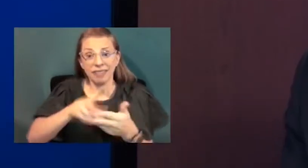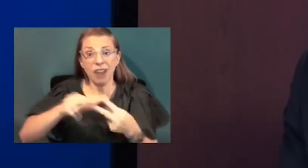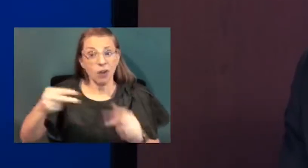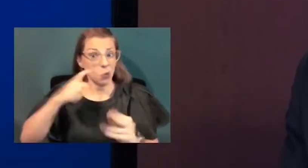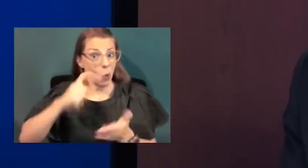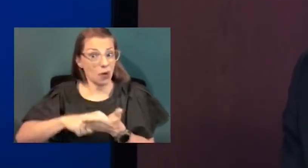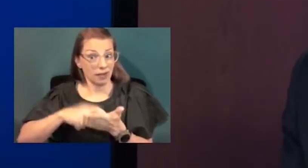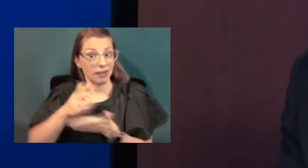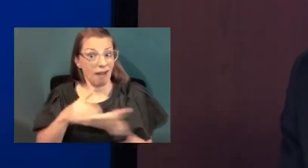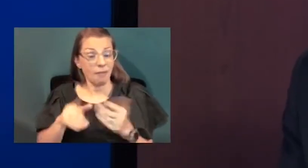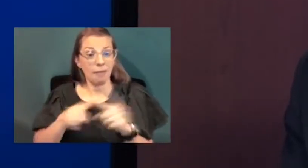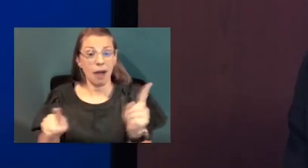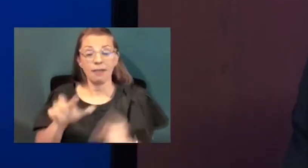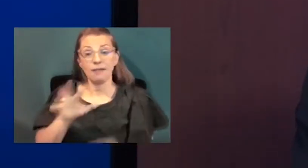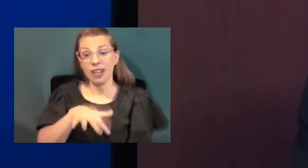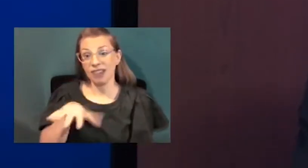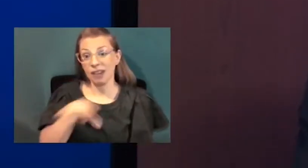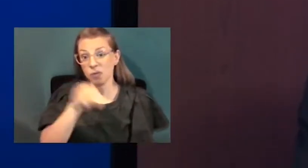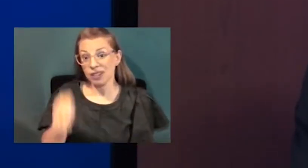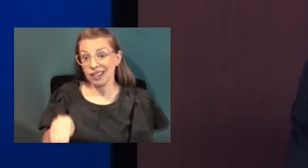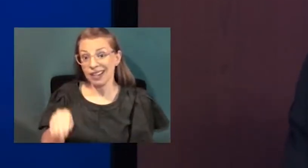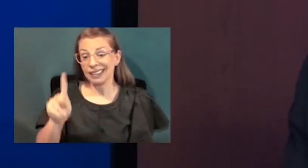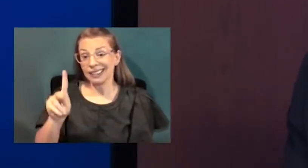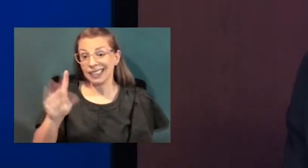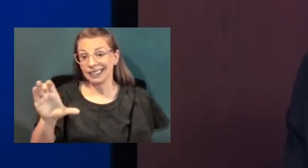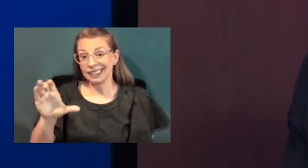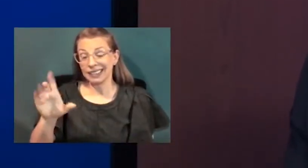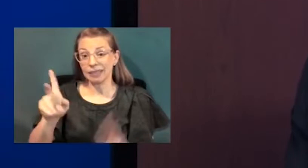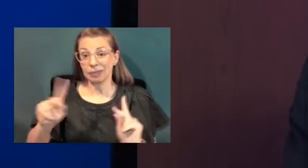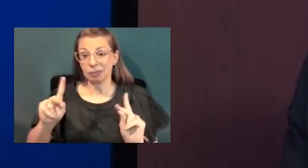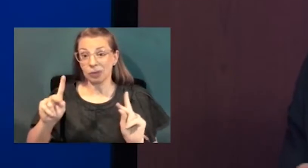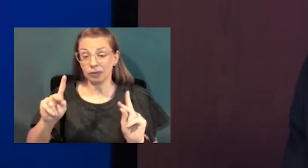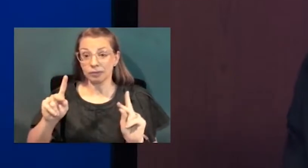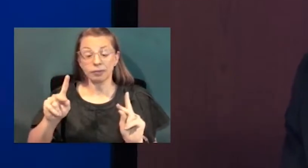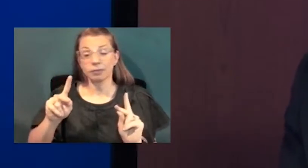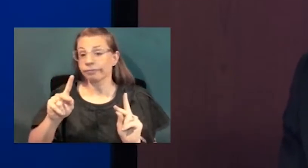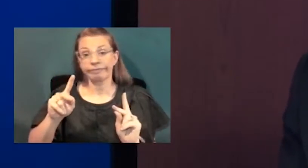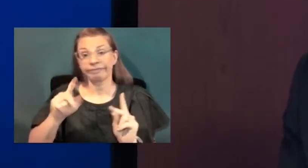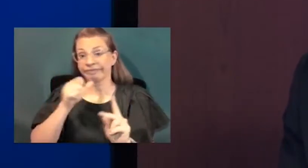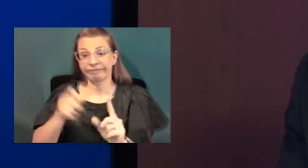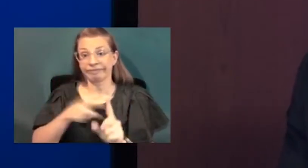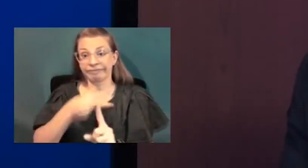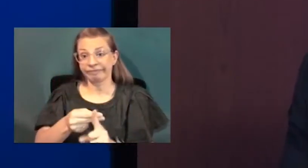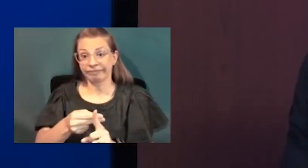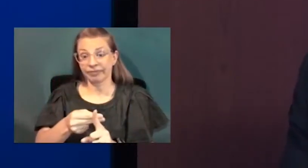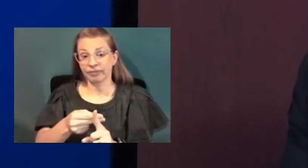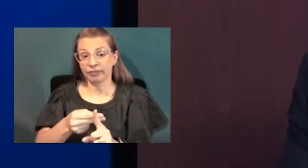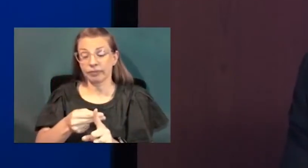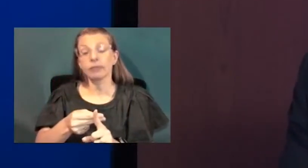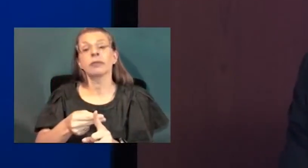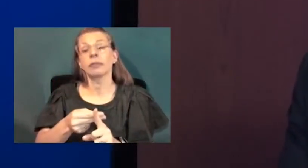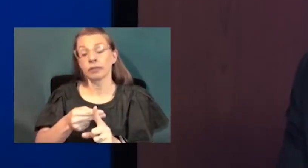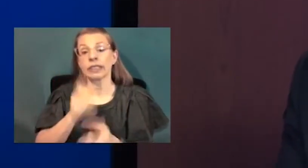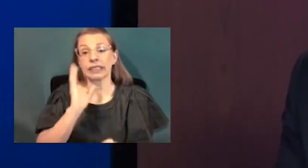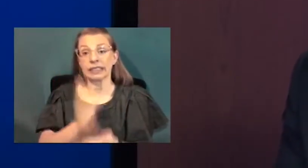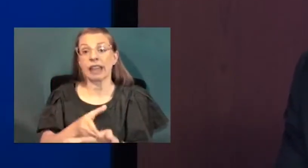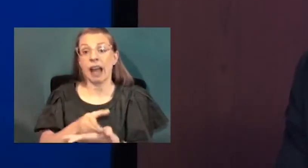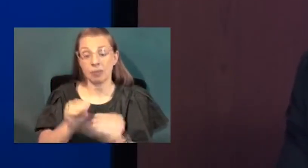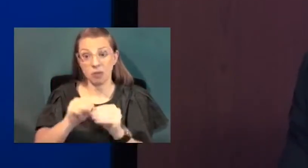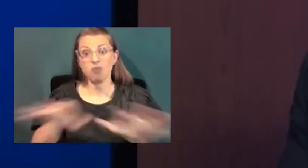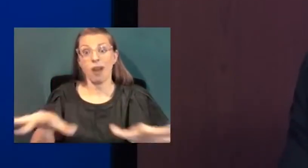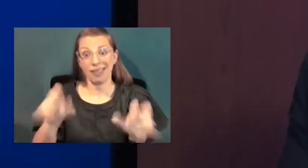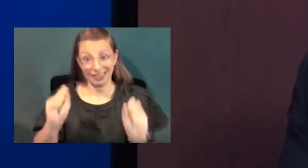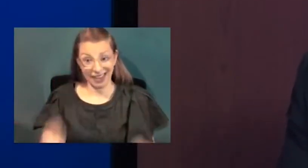probably 55% of Kansas Cityans or so who are unvaccinated is this is how we can actually stop such a spread, stop